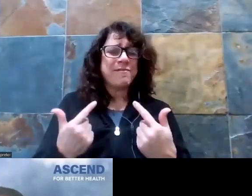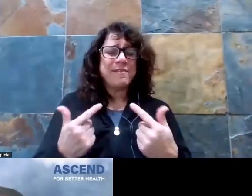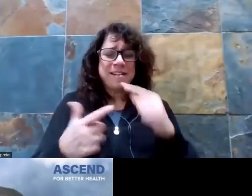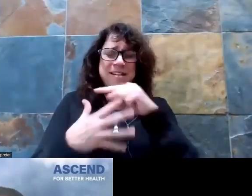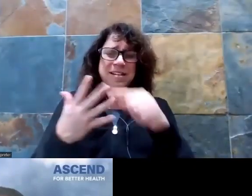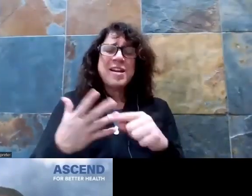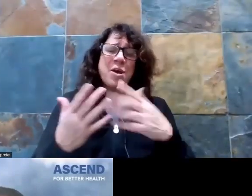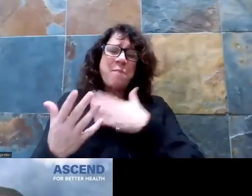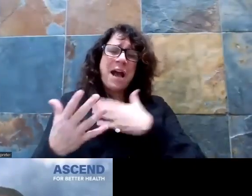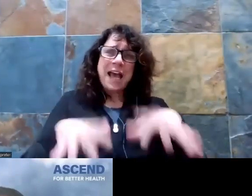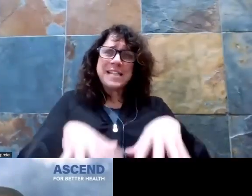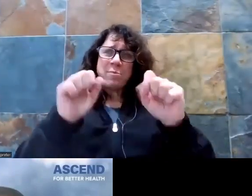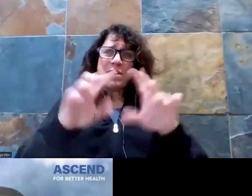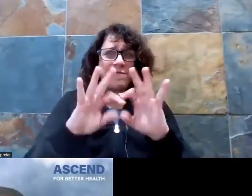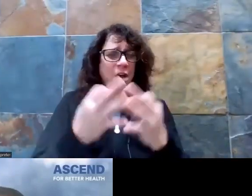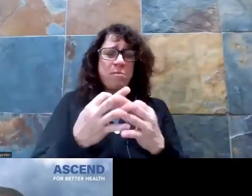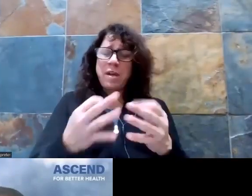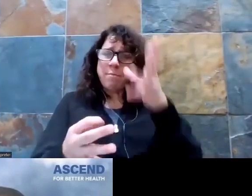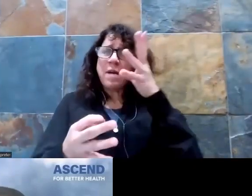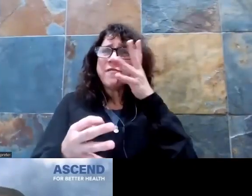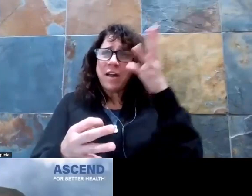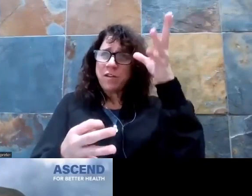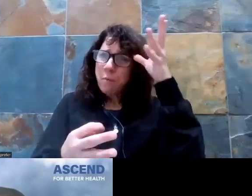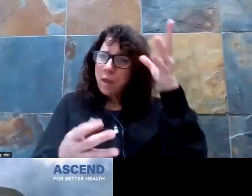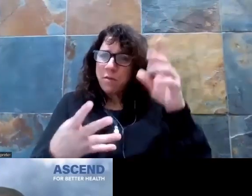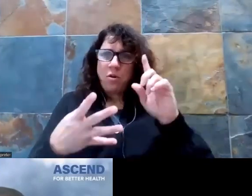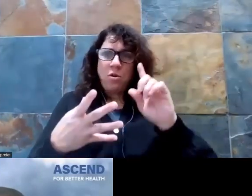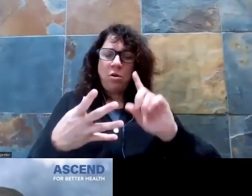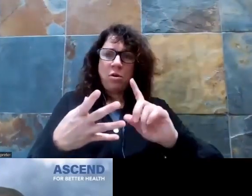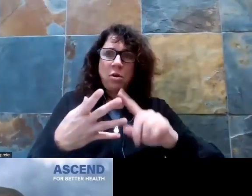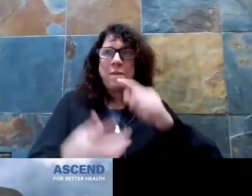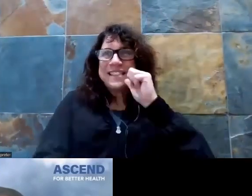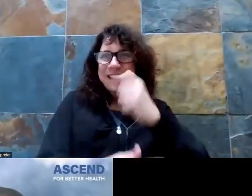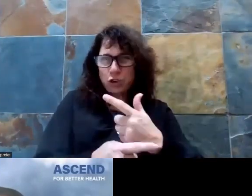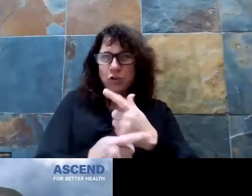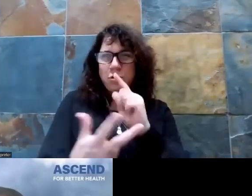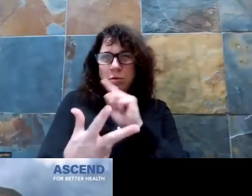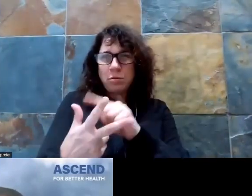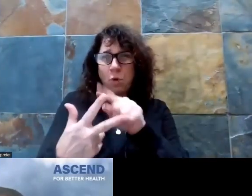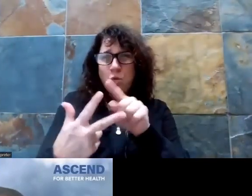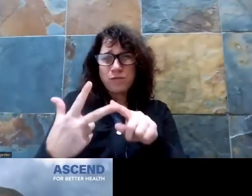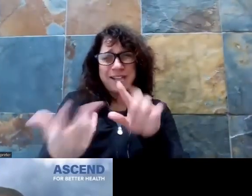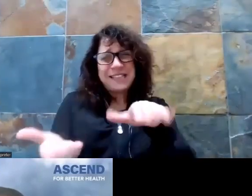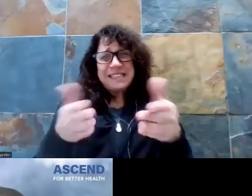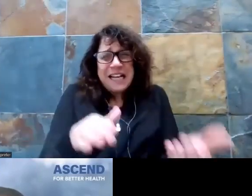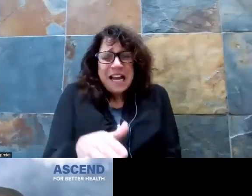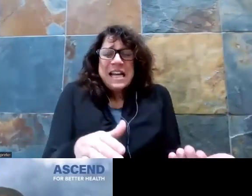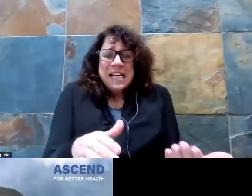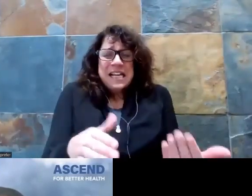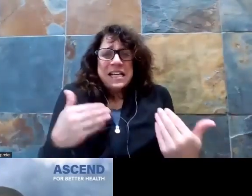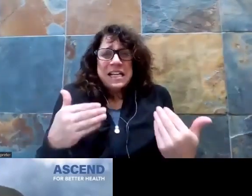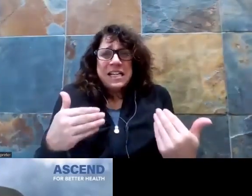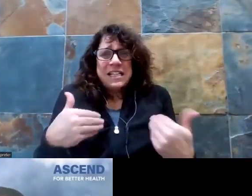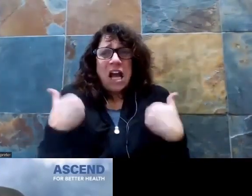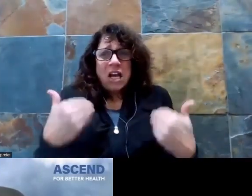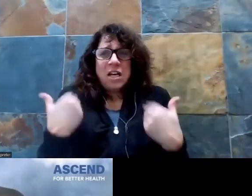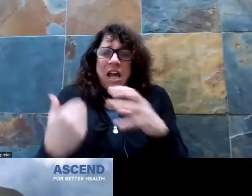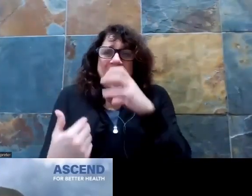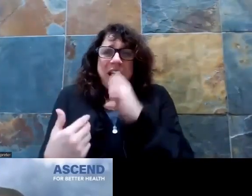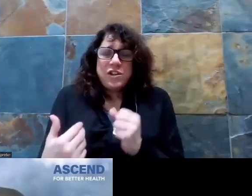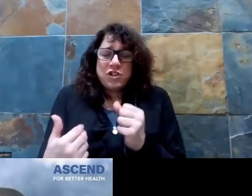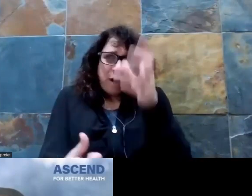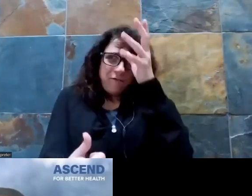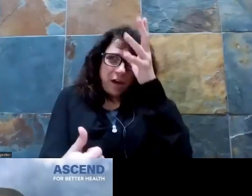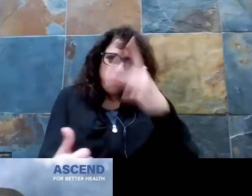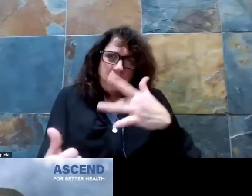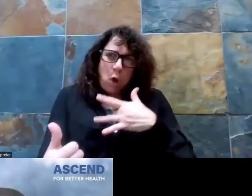my adopted family, my father, my mother, and my sister died at a very relatively early age. My father